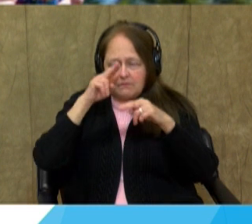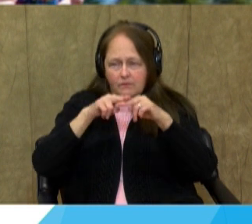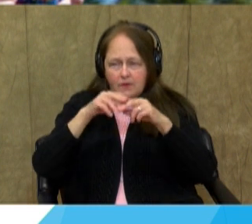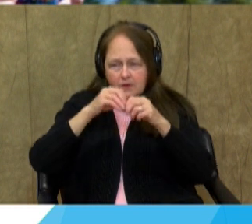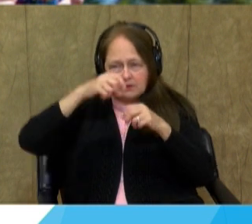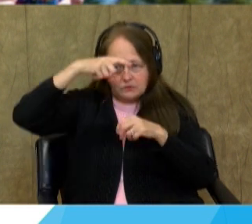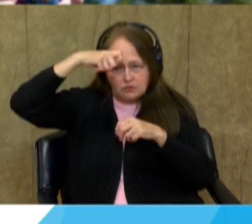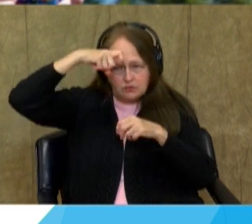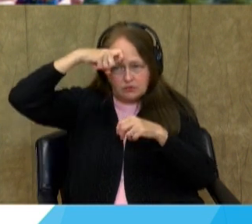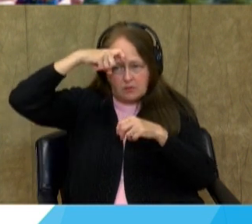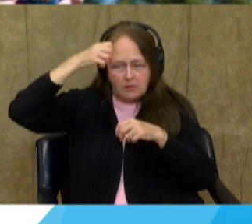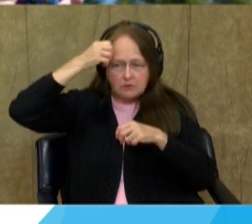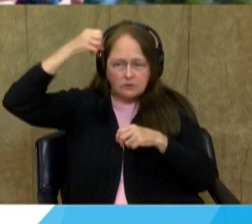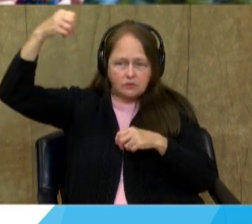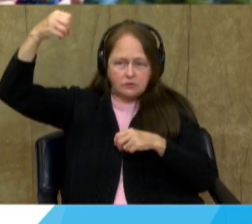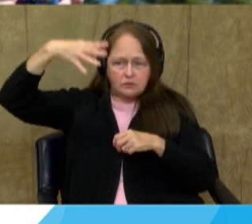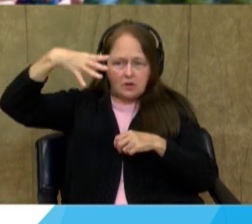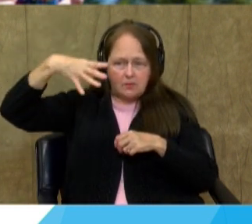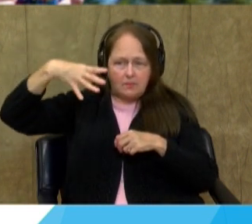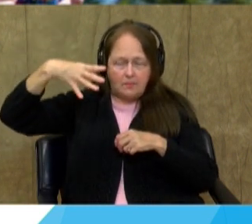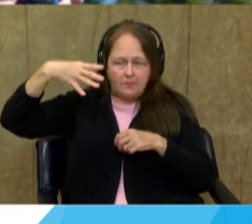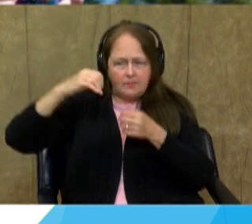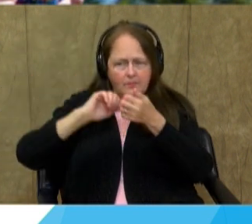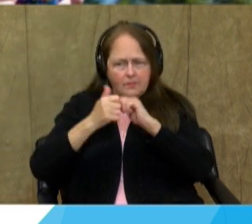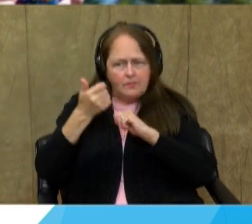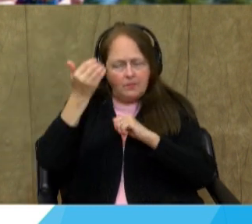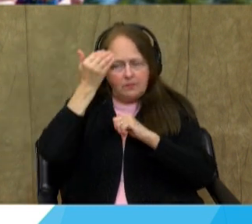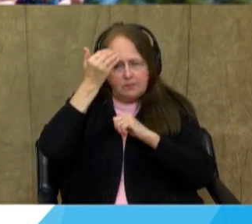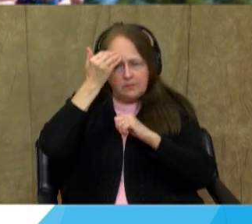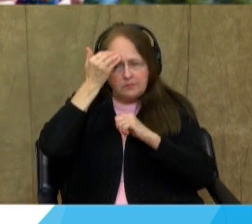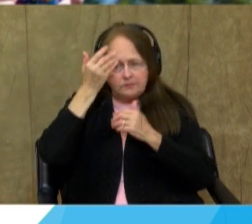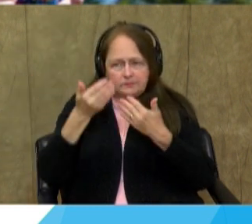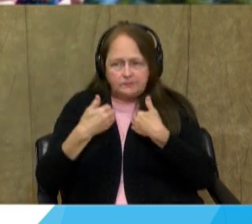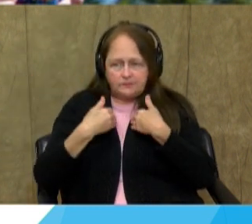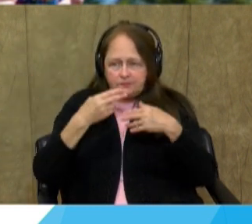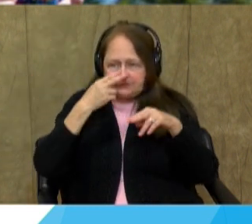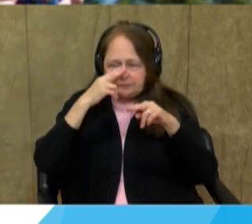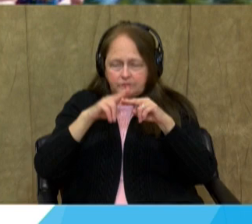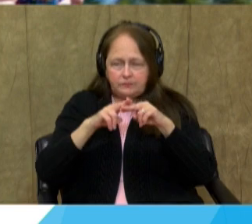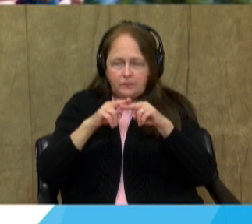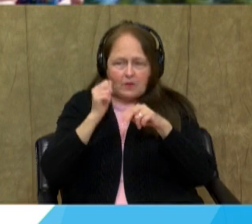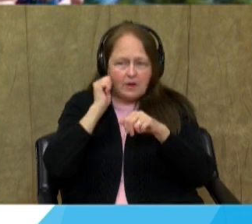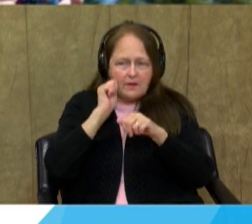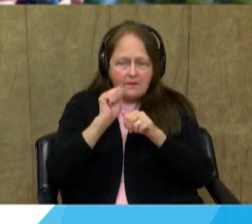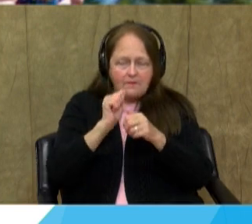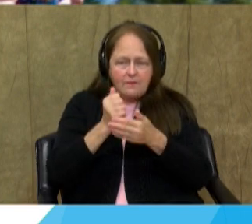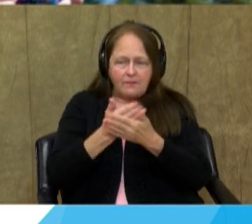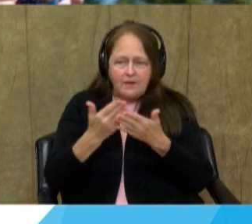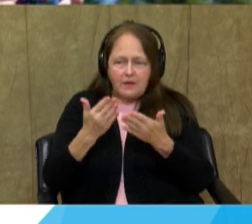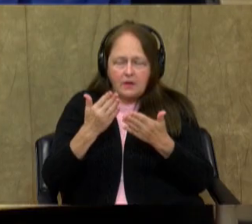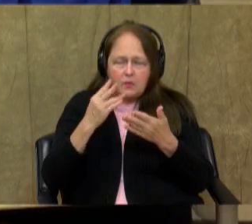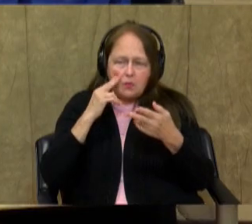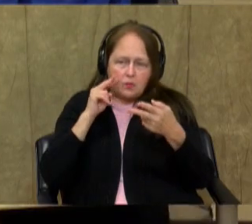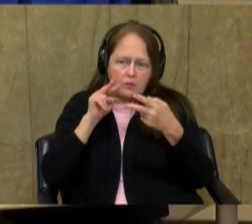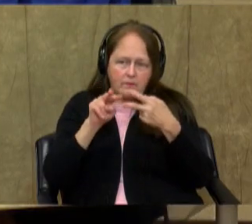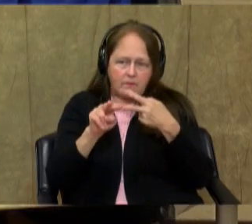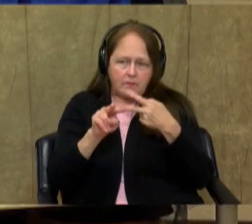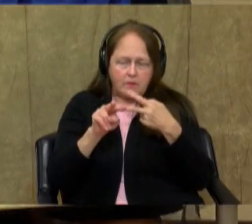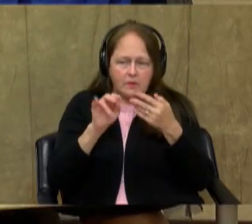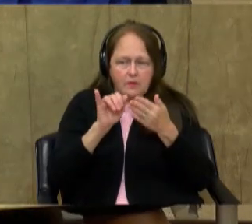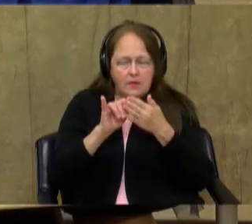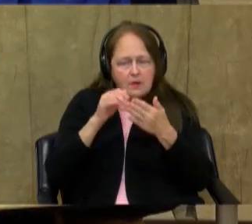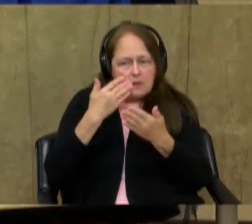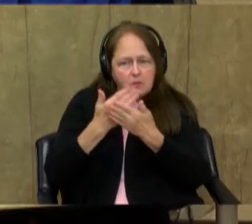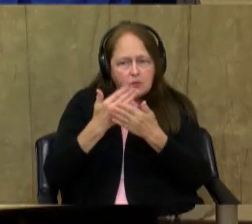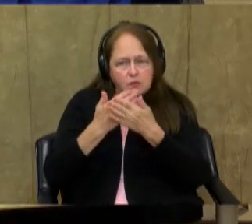in the summer sun. Now, how do we know that they're having fun? Everything that we are visualizing